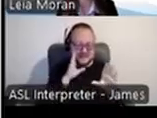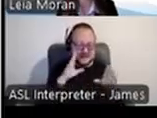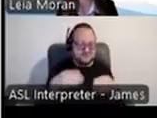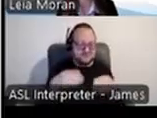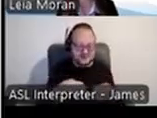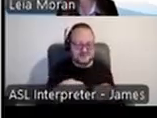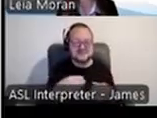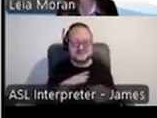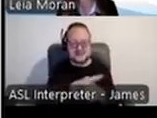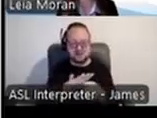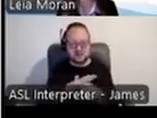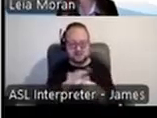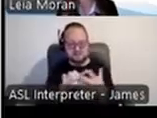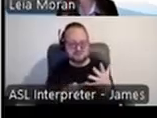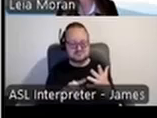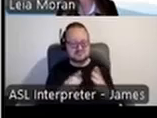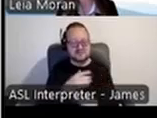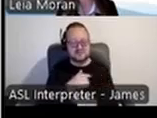care teams before we conclude.